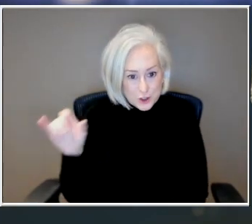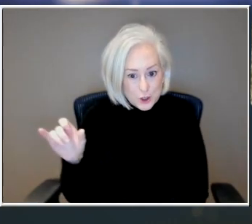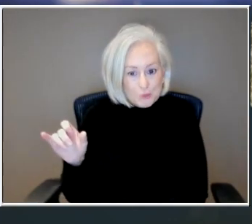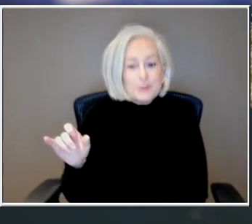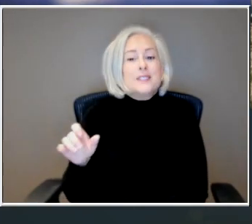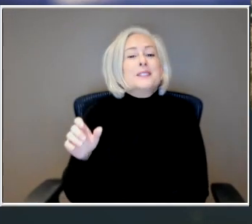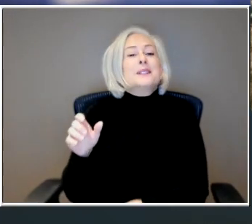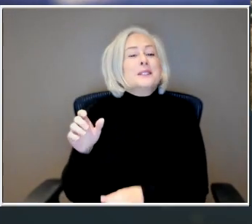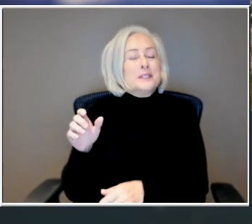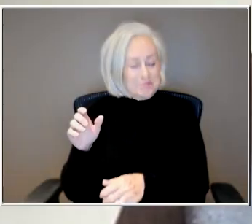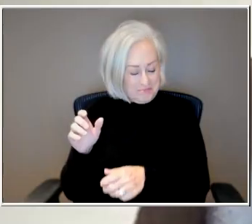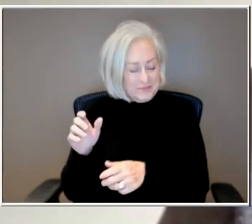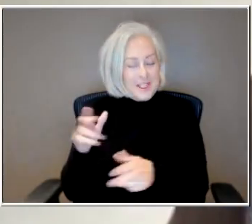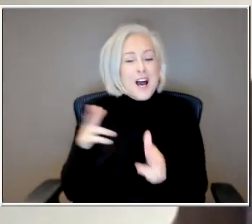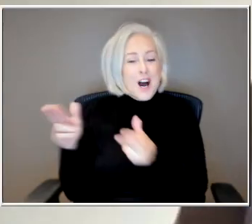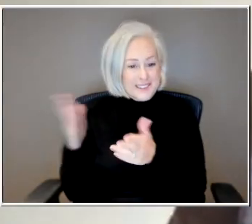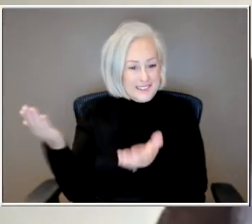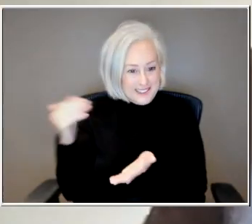with grandkids.